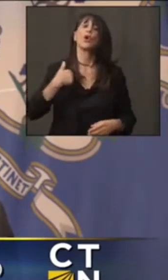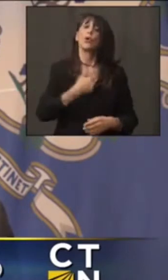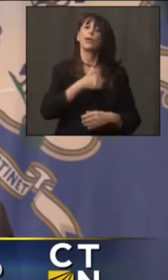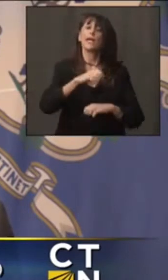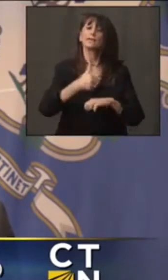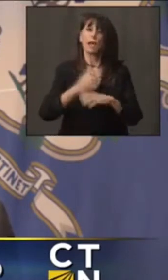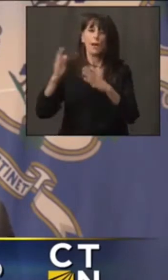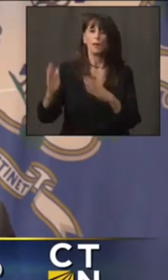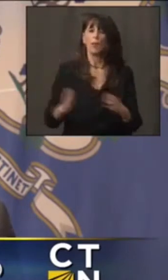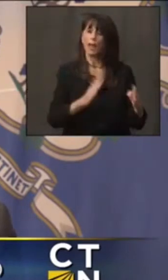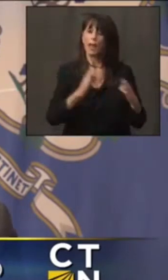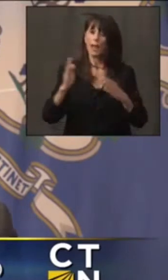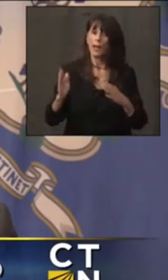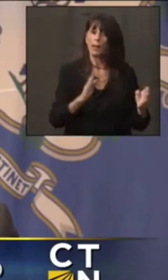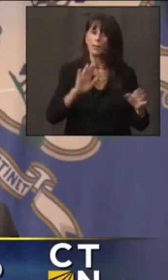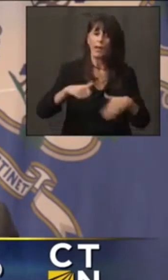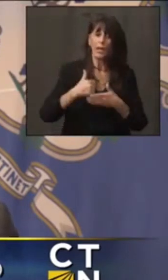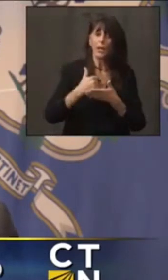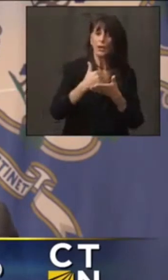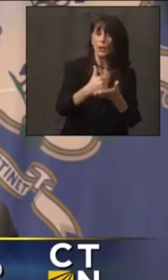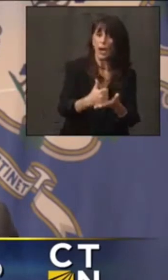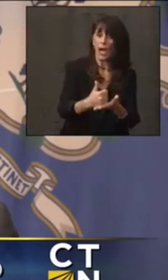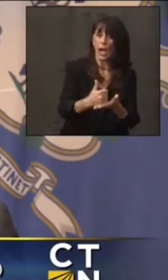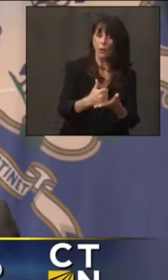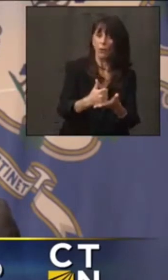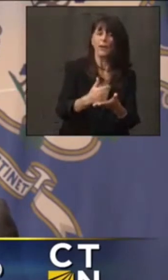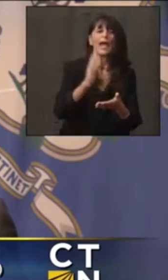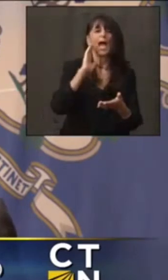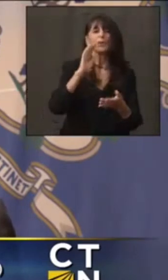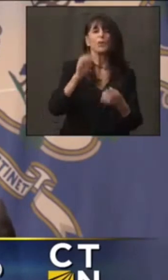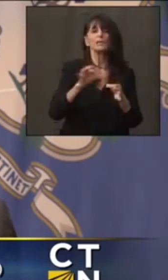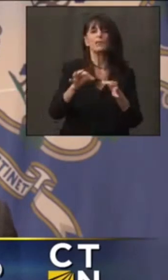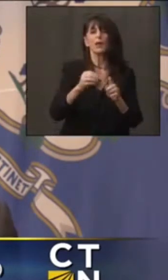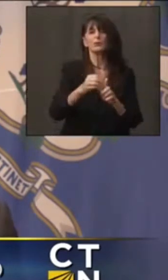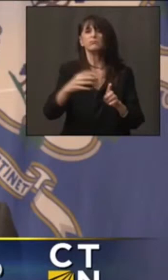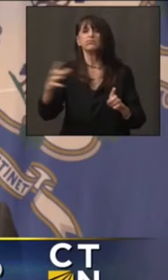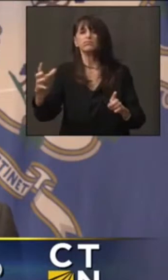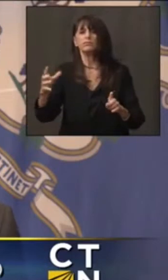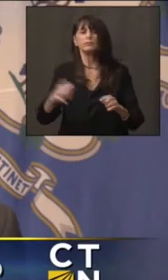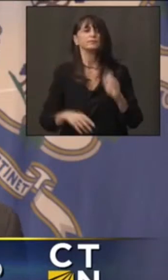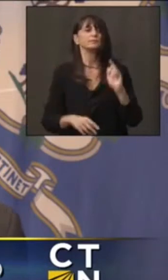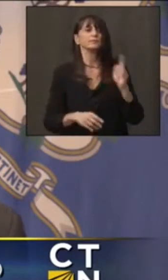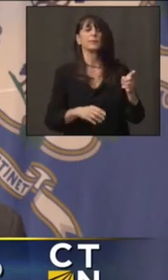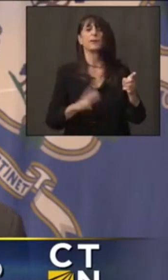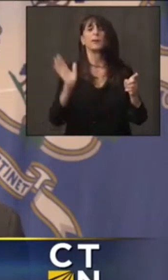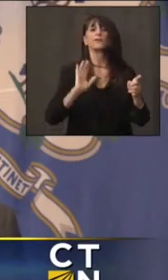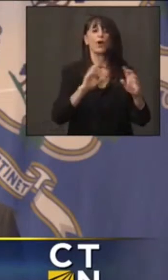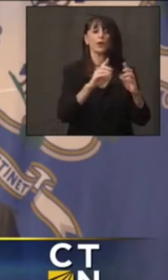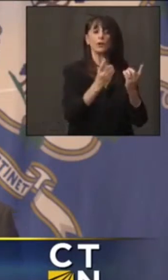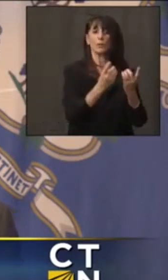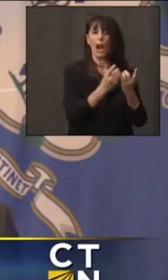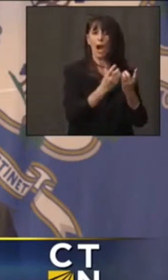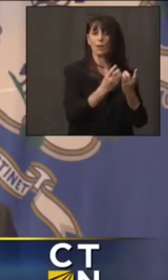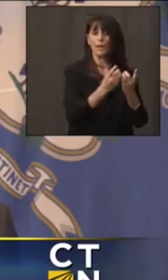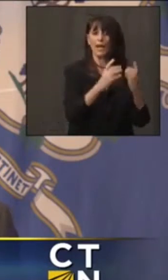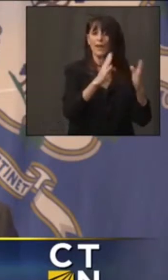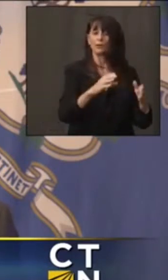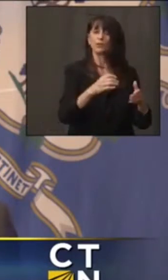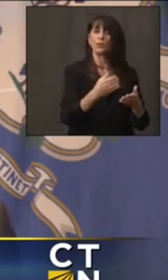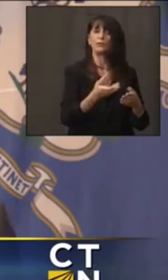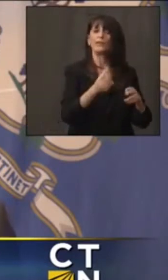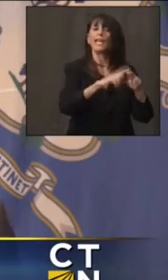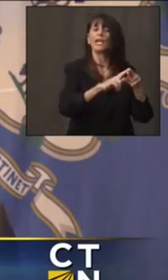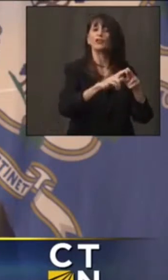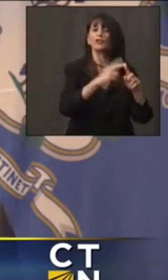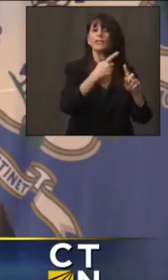that we'll be able to roll out in more detail. You've heard from the Department of Housing. We upped the amount of rental assistance from $20 to